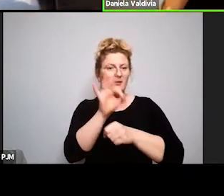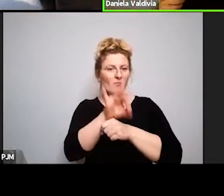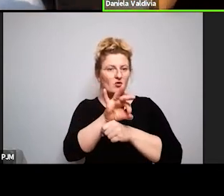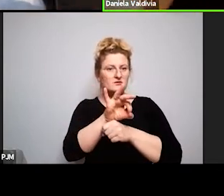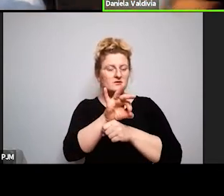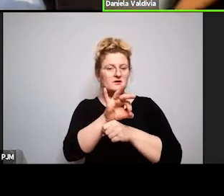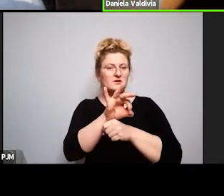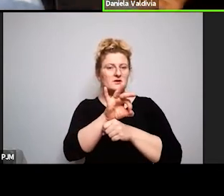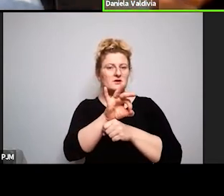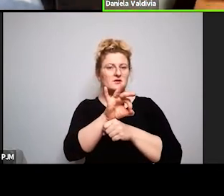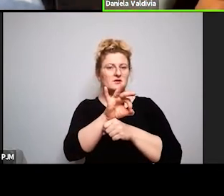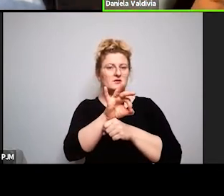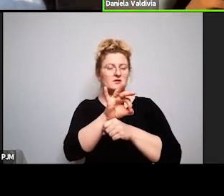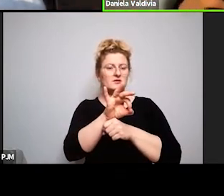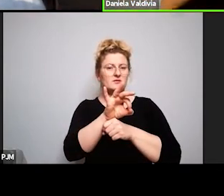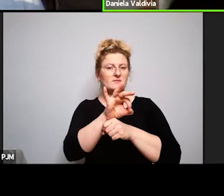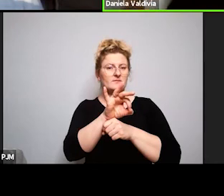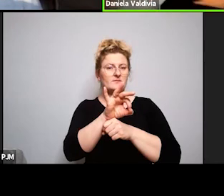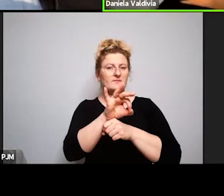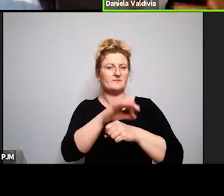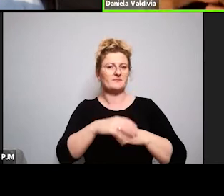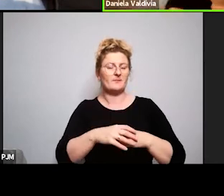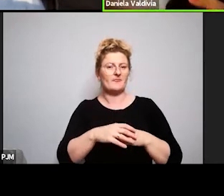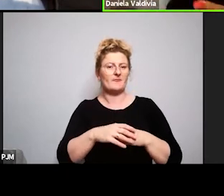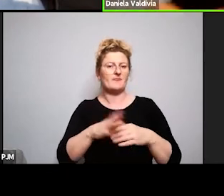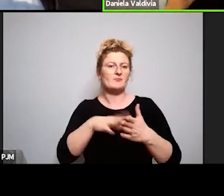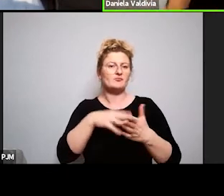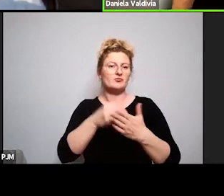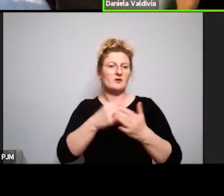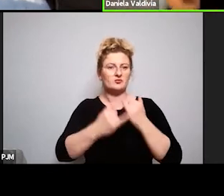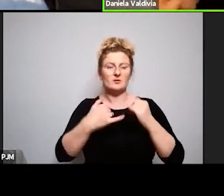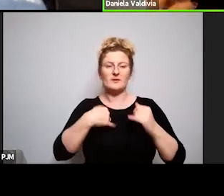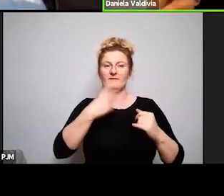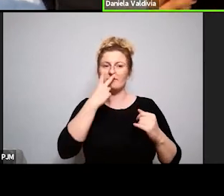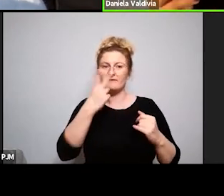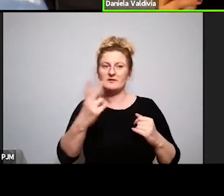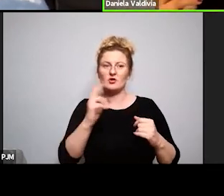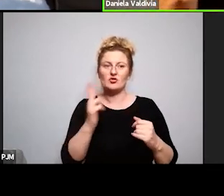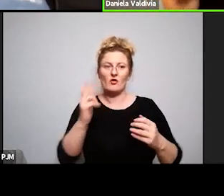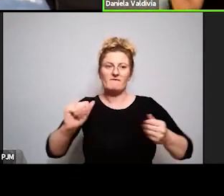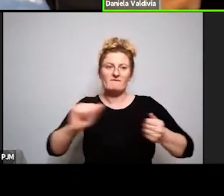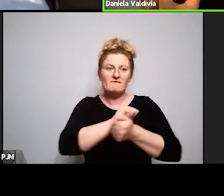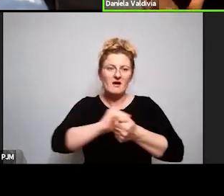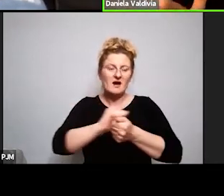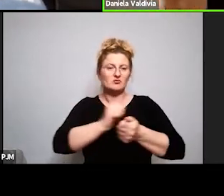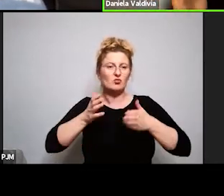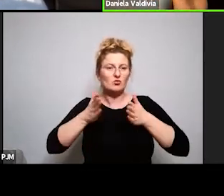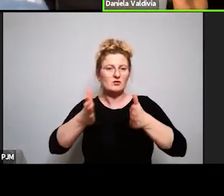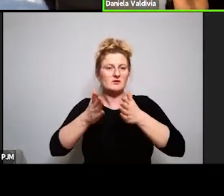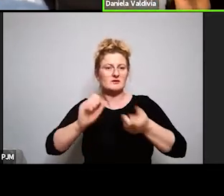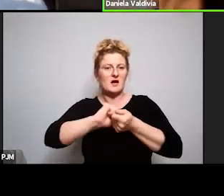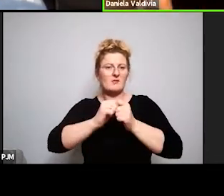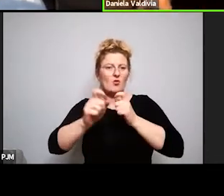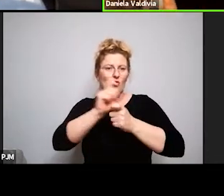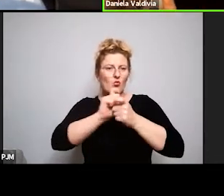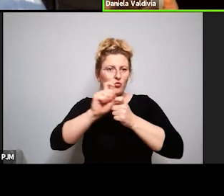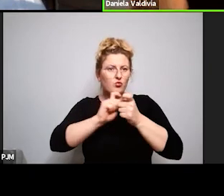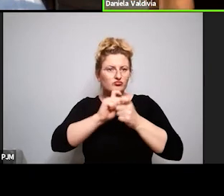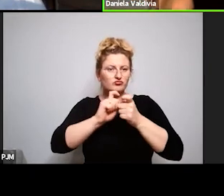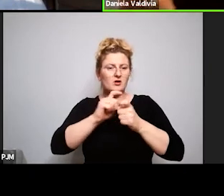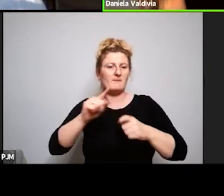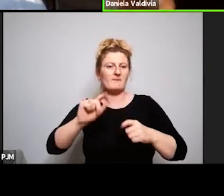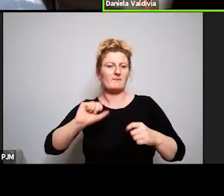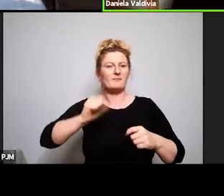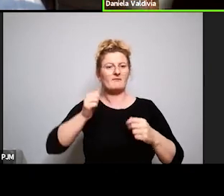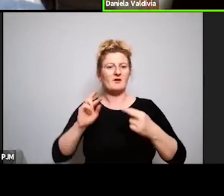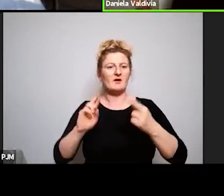you know, if I see a couple fighting or if I see boys fighting, the first answer is interruption. And